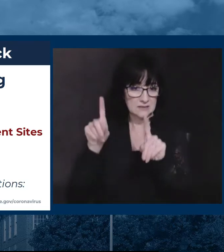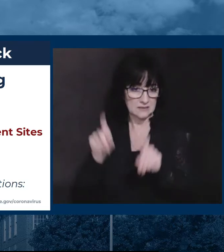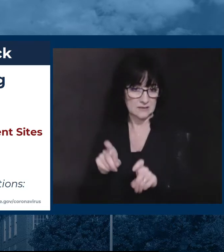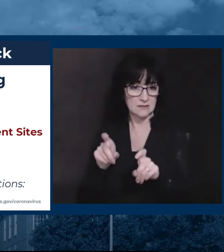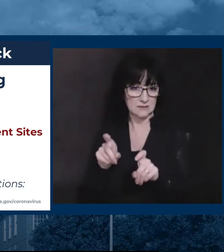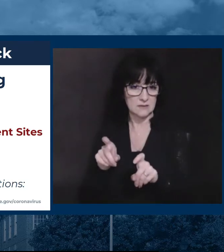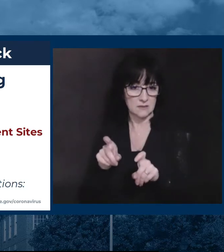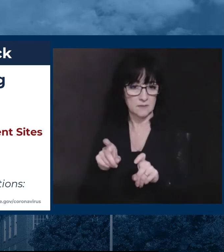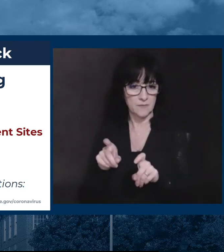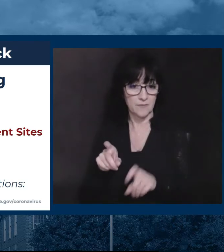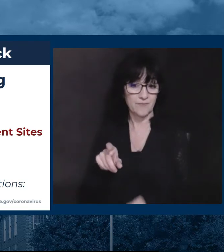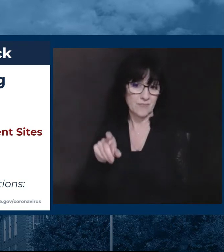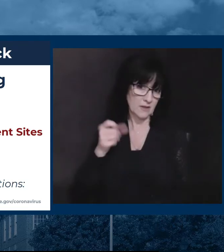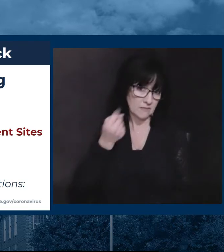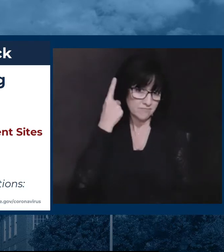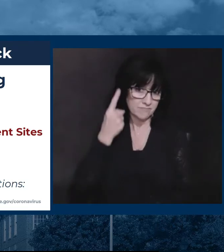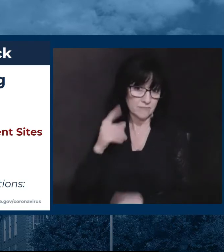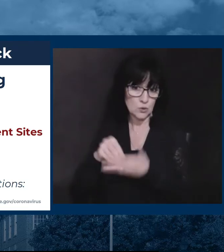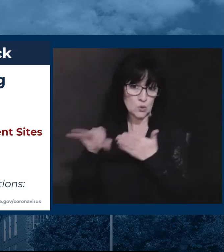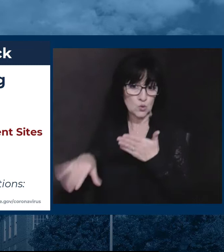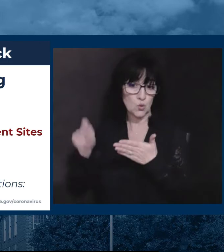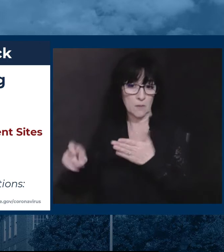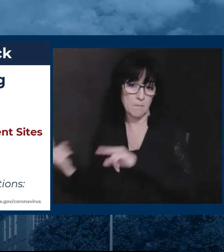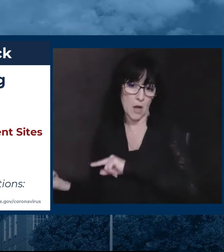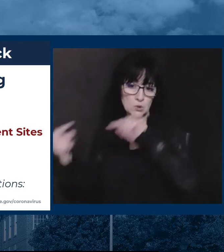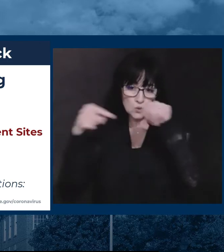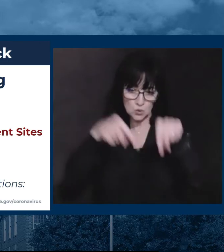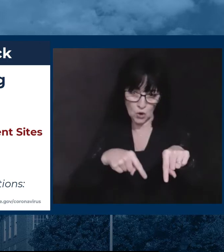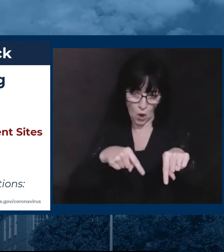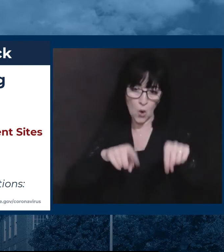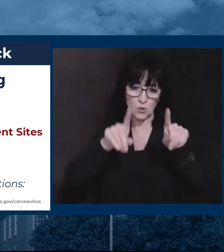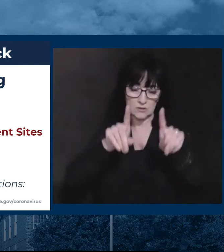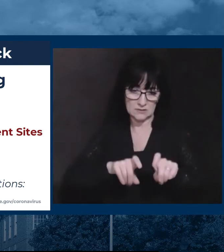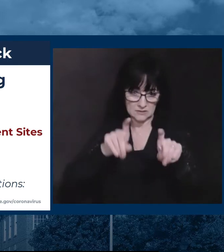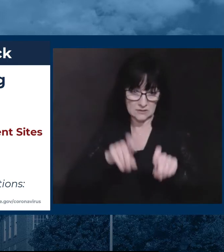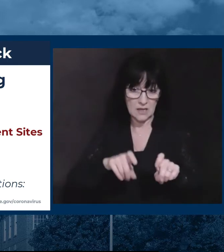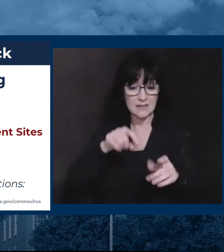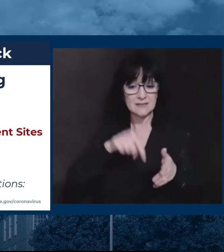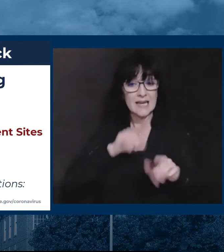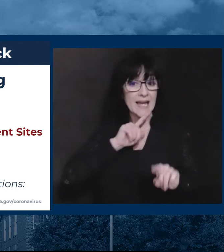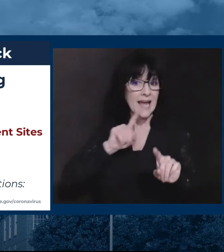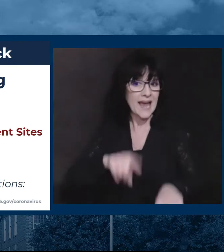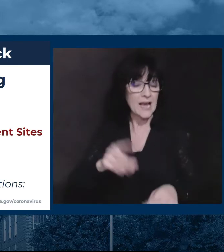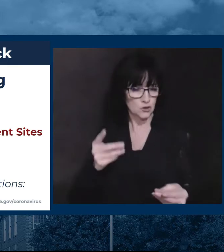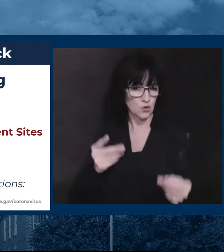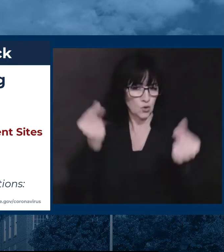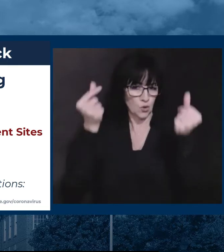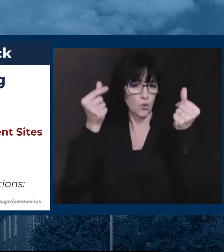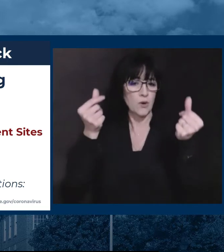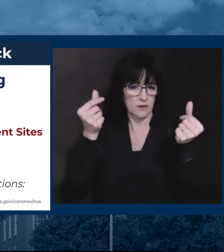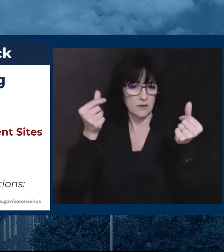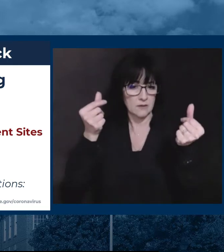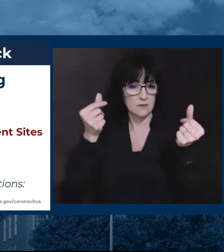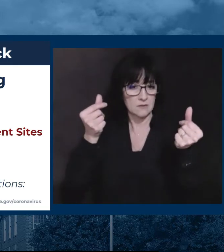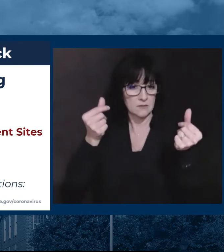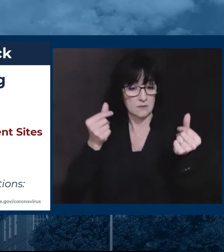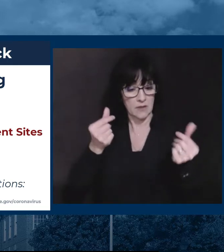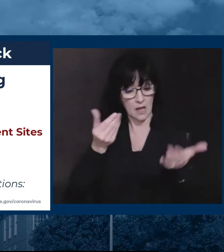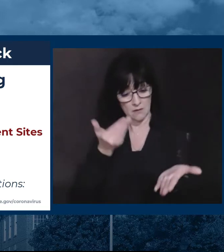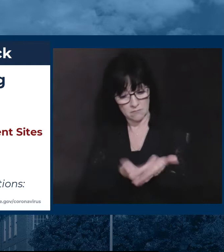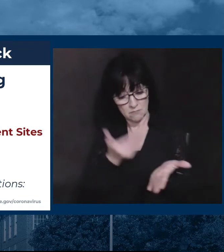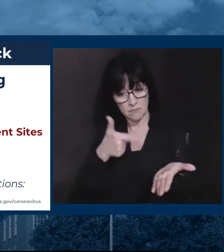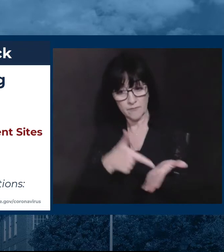the facility to do that. It gives you a very quick response, and we can take steps for people who